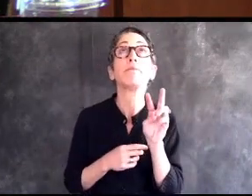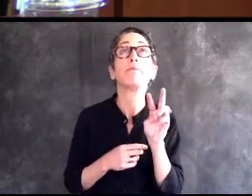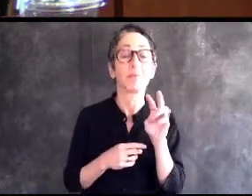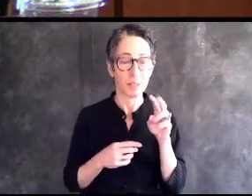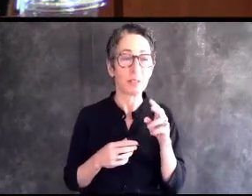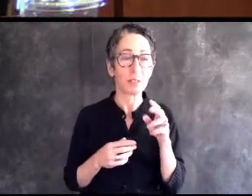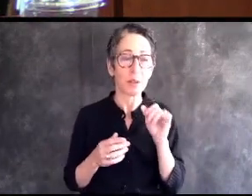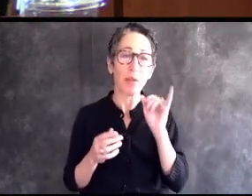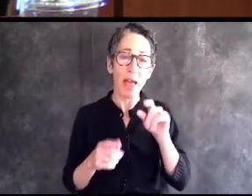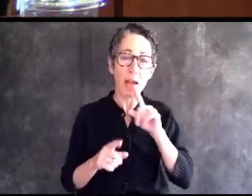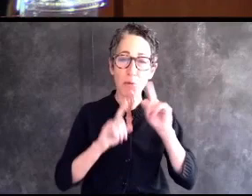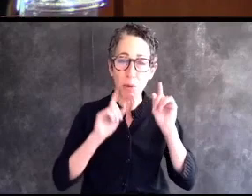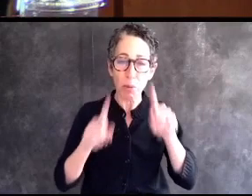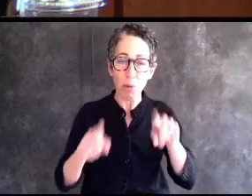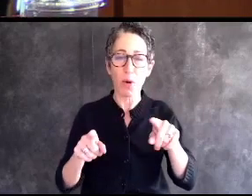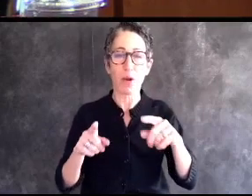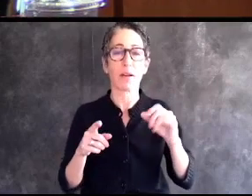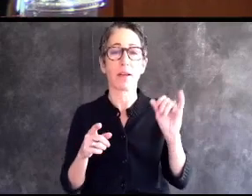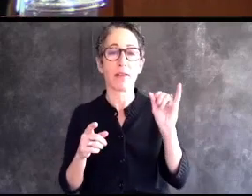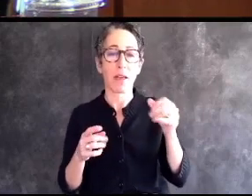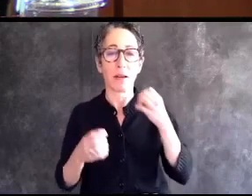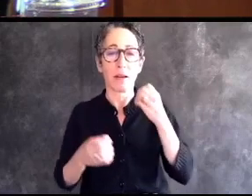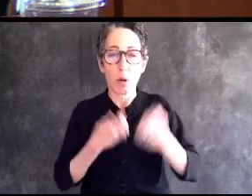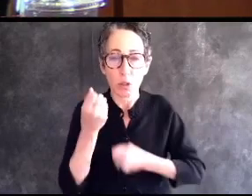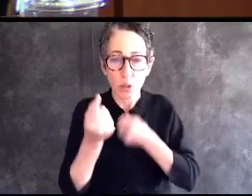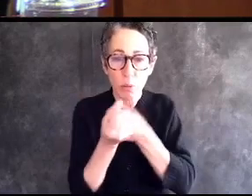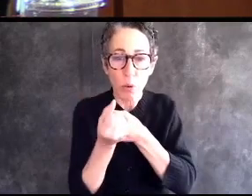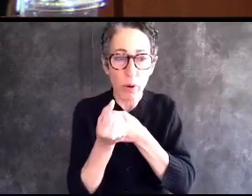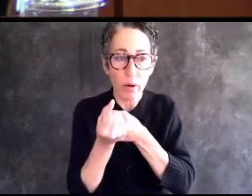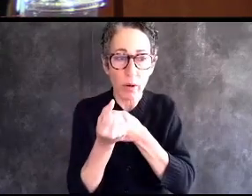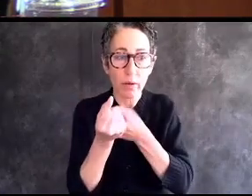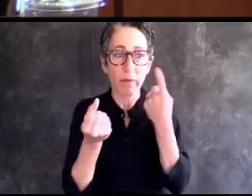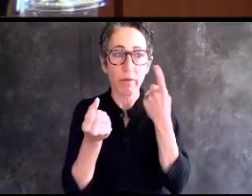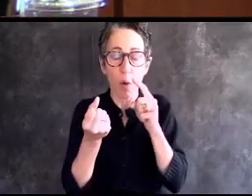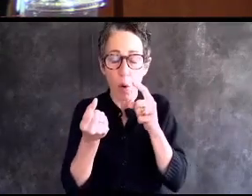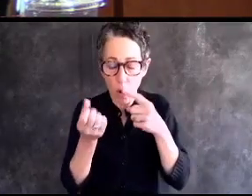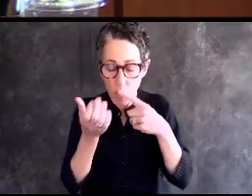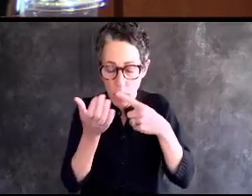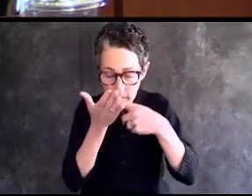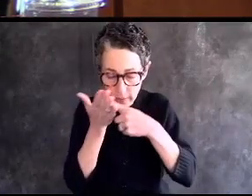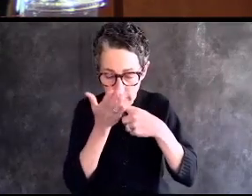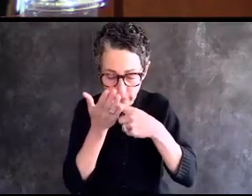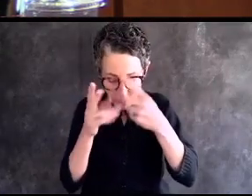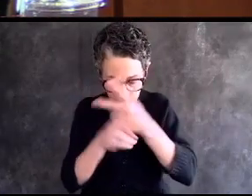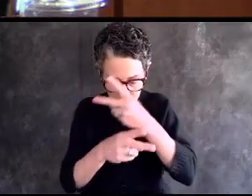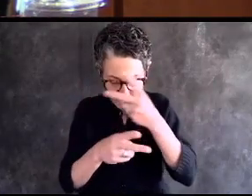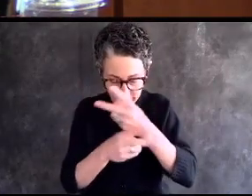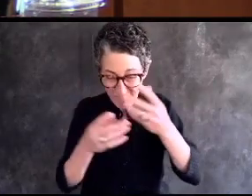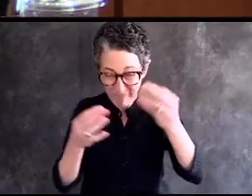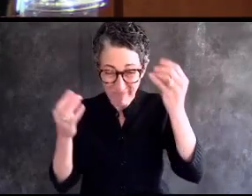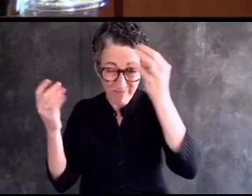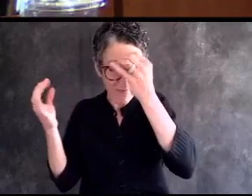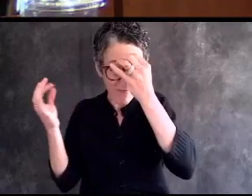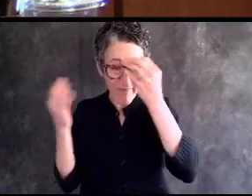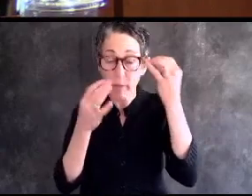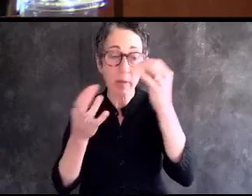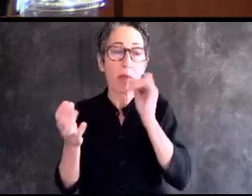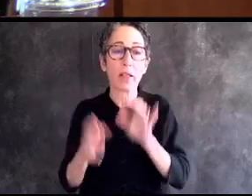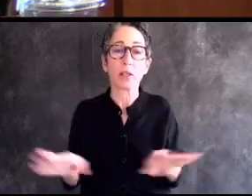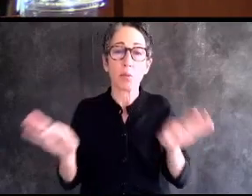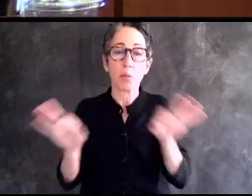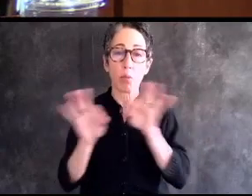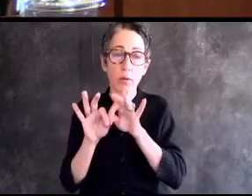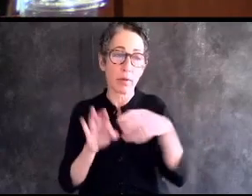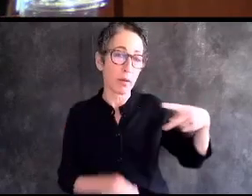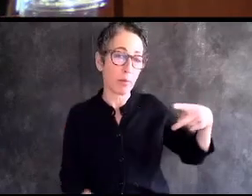part, the emotional support part of deliberation much easier to connect, which is something that polis or our ideas can